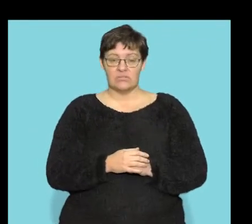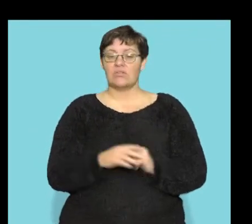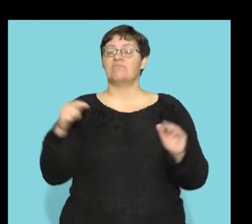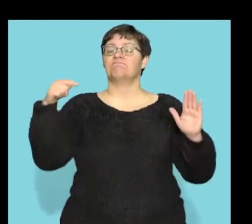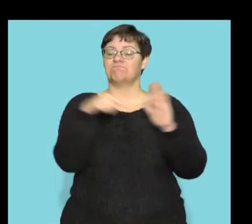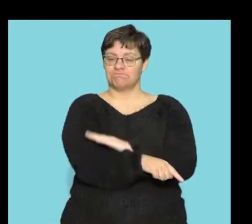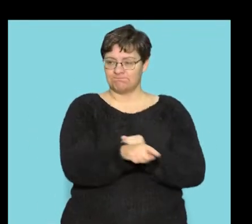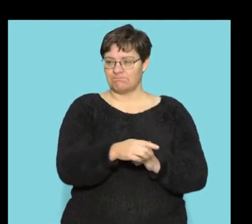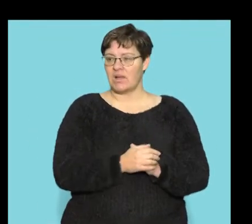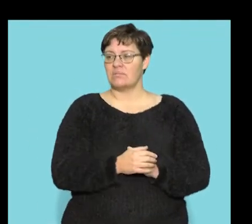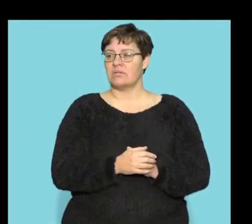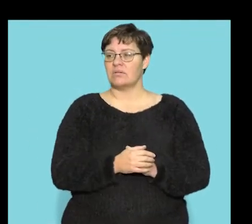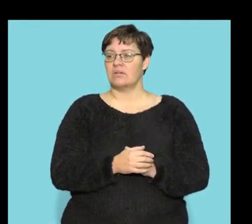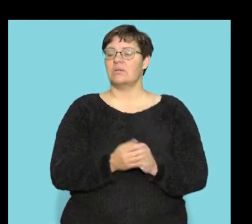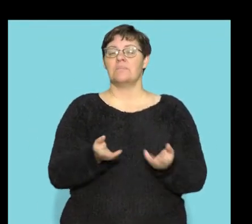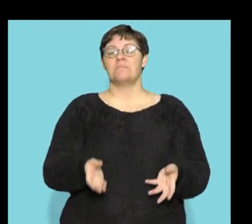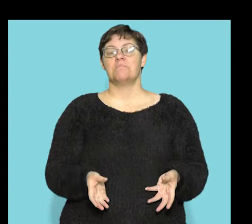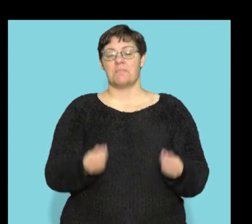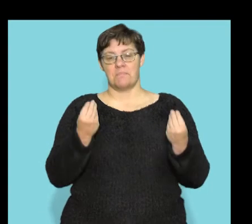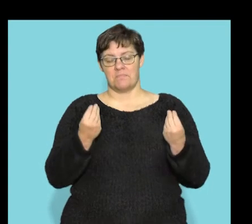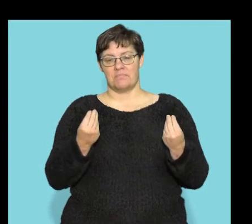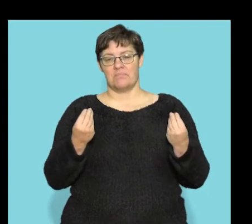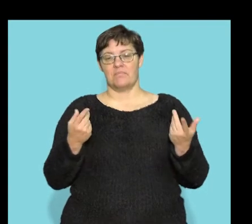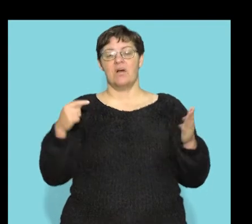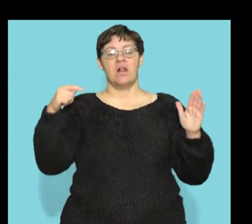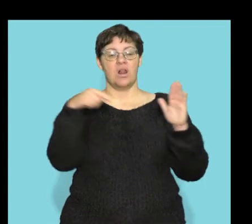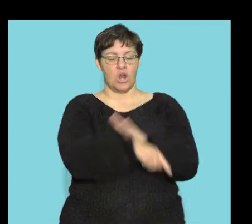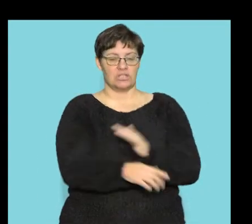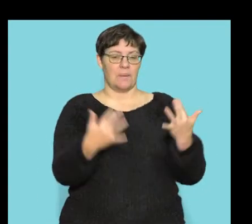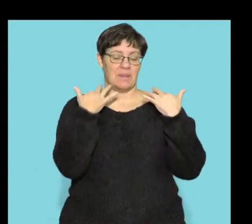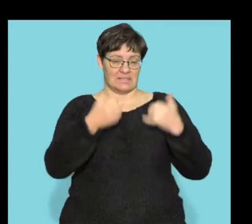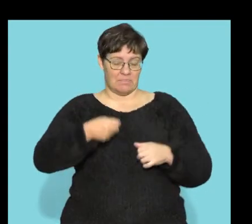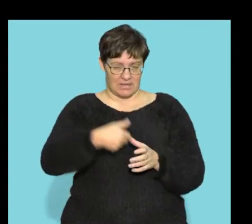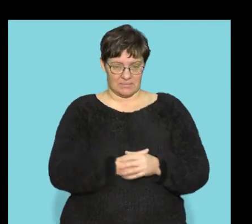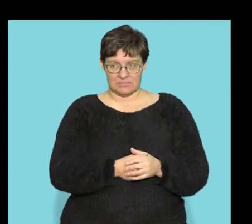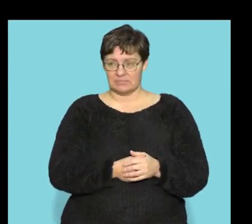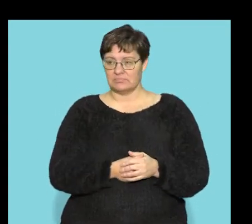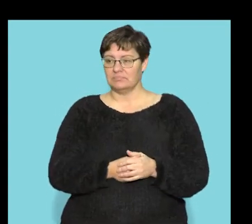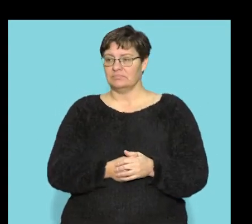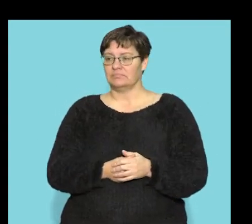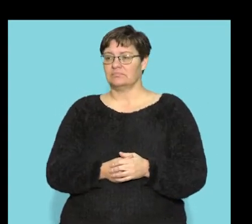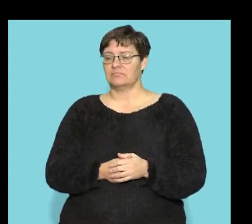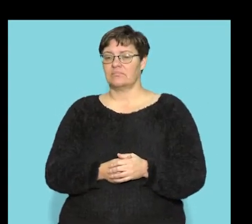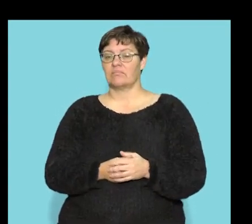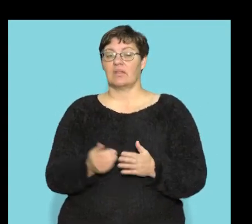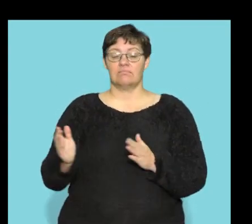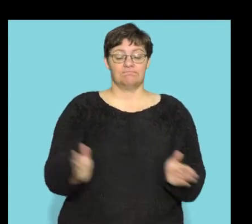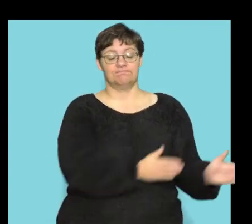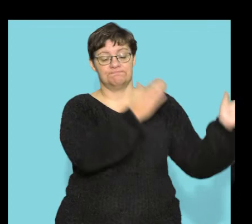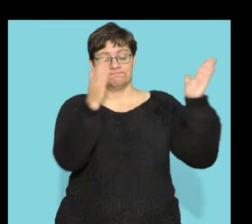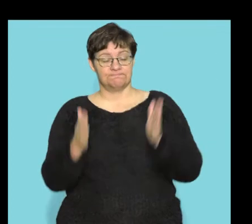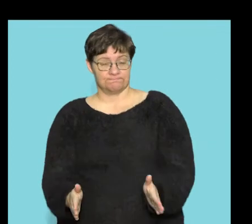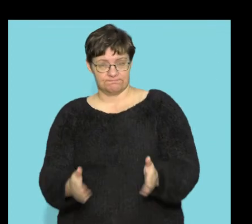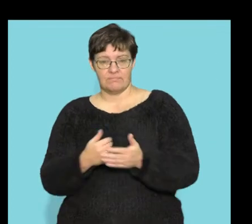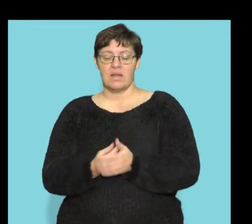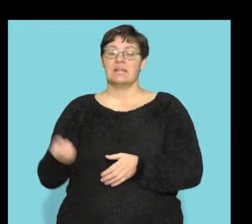gives us our loss on our plastic bags. Right, we move on now to the next adjustment, which is salaries